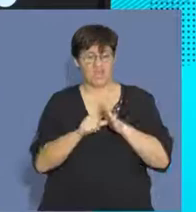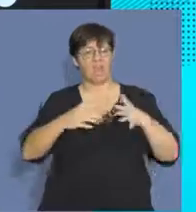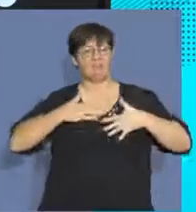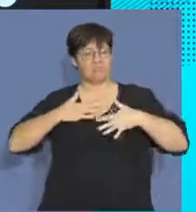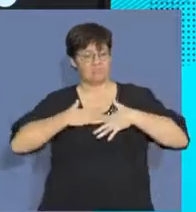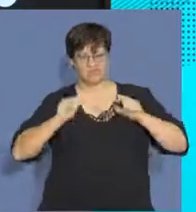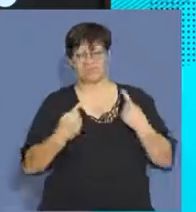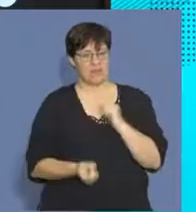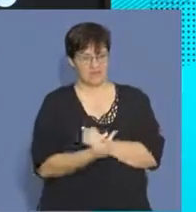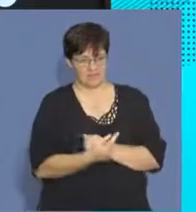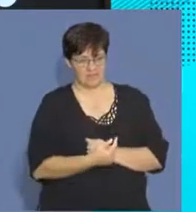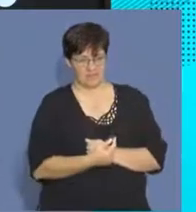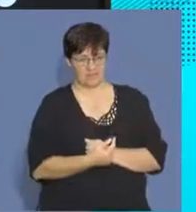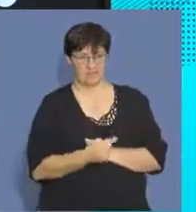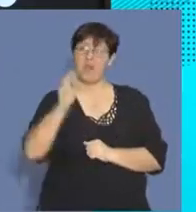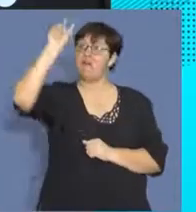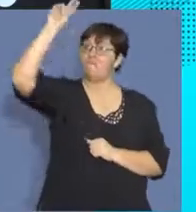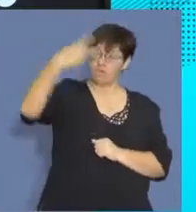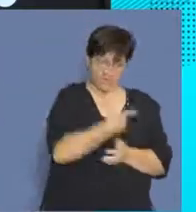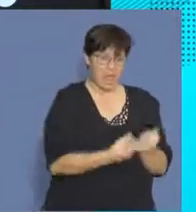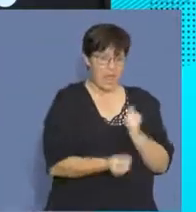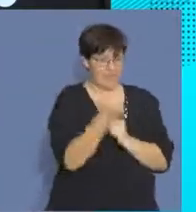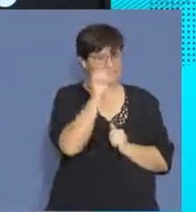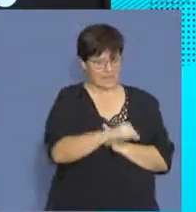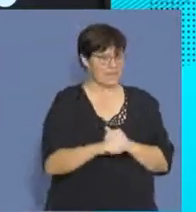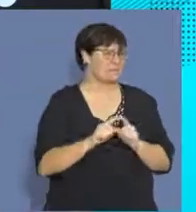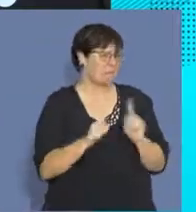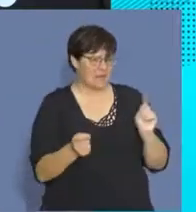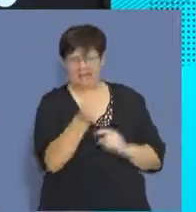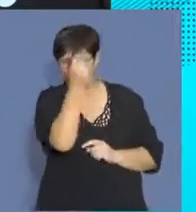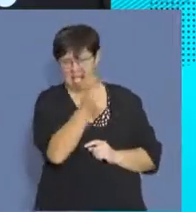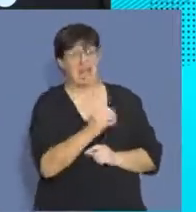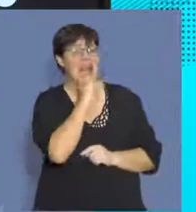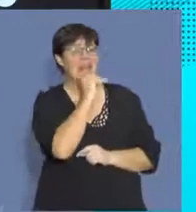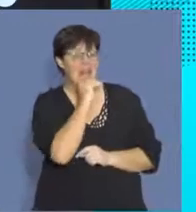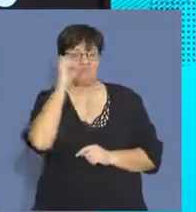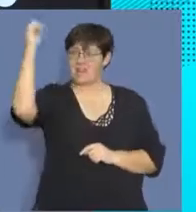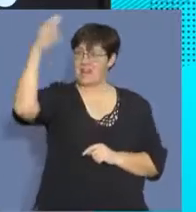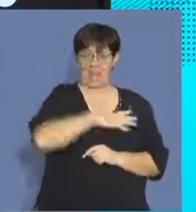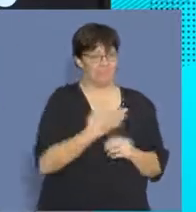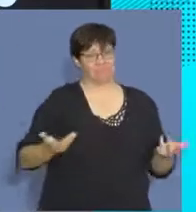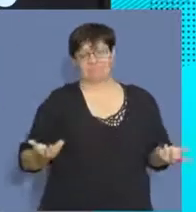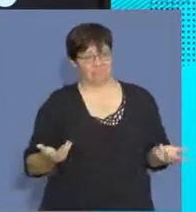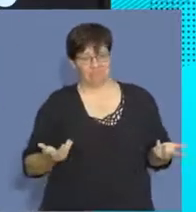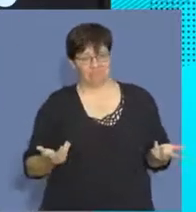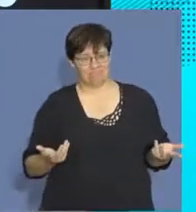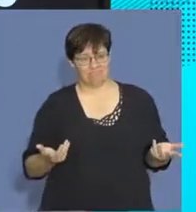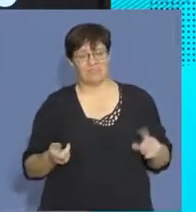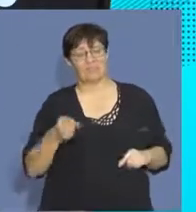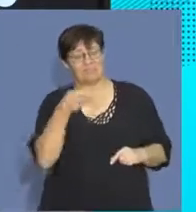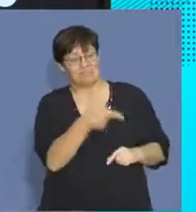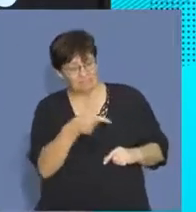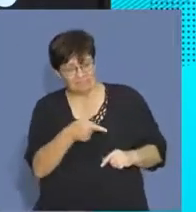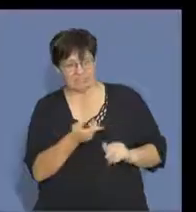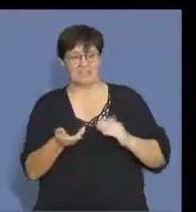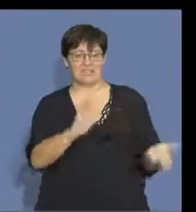respiration. Yes, photosynthesis might occur. Very unlikely because not enough sunlight, which then means that also these plants will